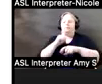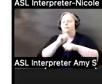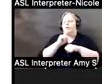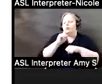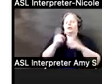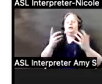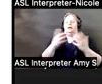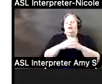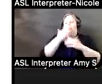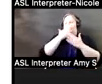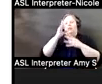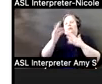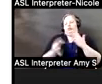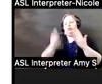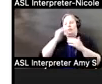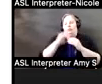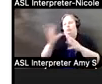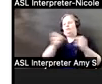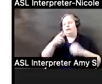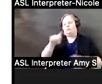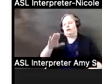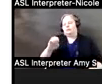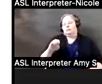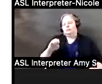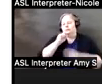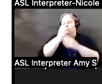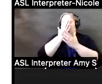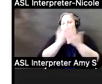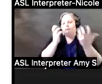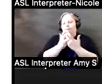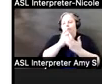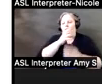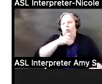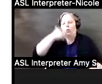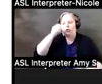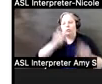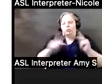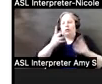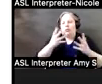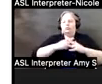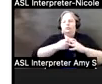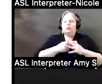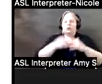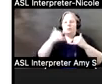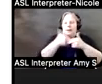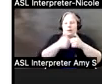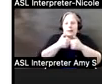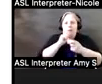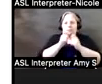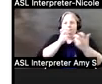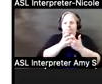option because they're faster paced. So it's really good for maybe some older individuals who want to start some gaming with adaptive